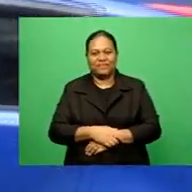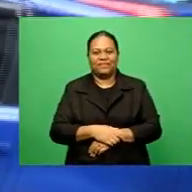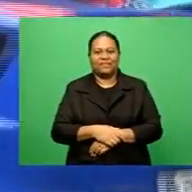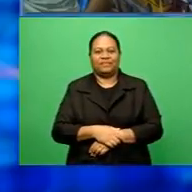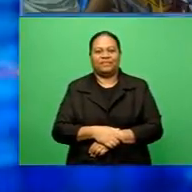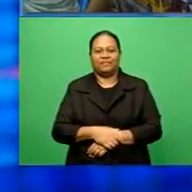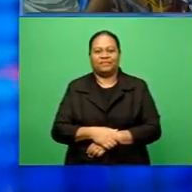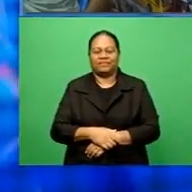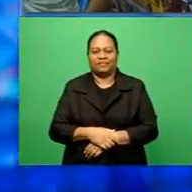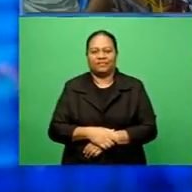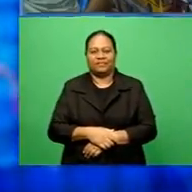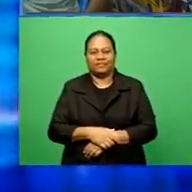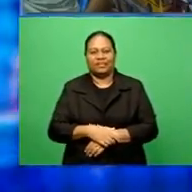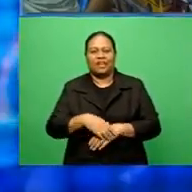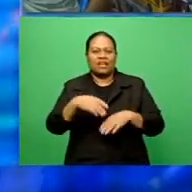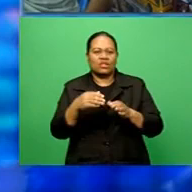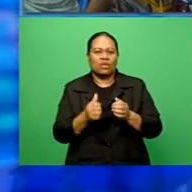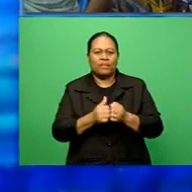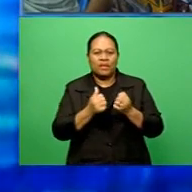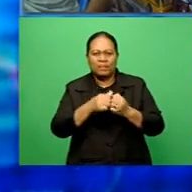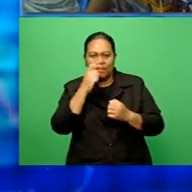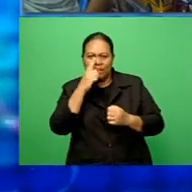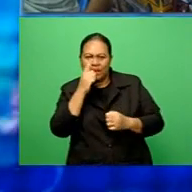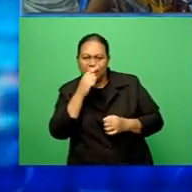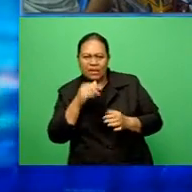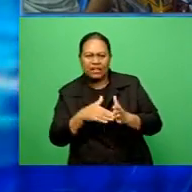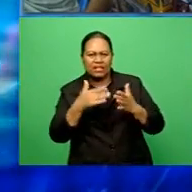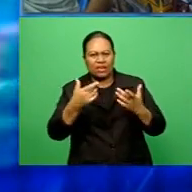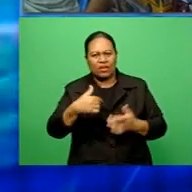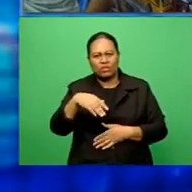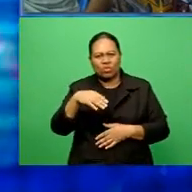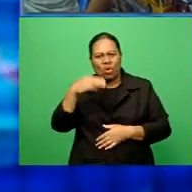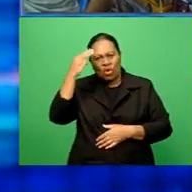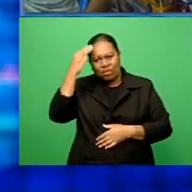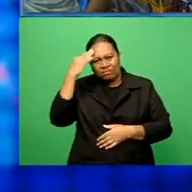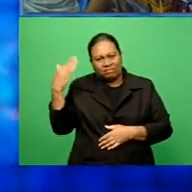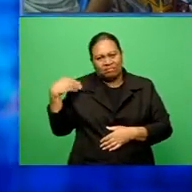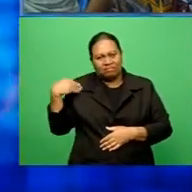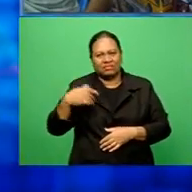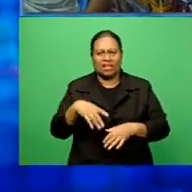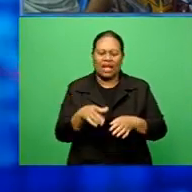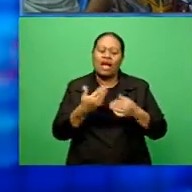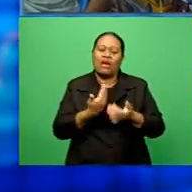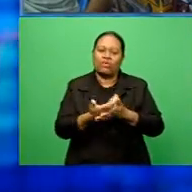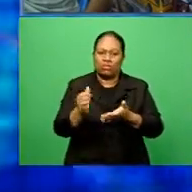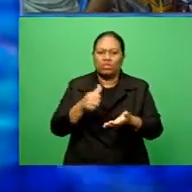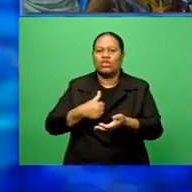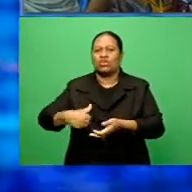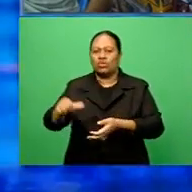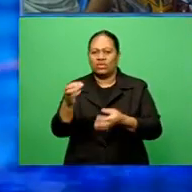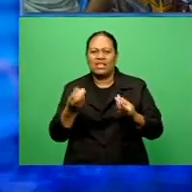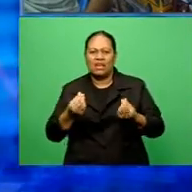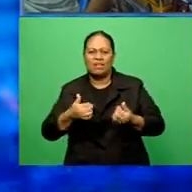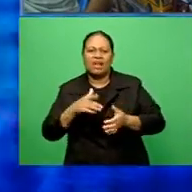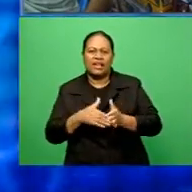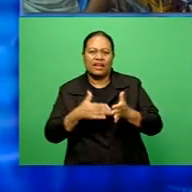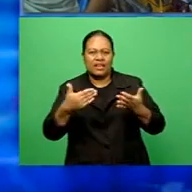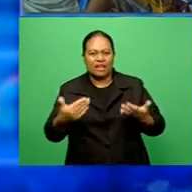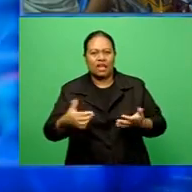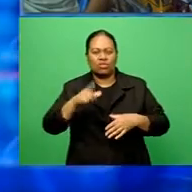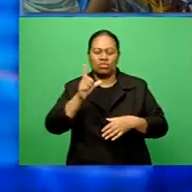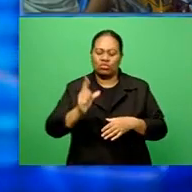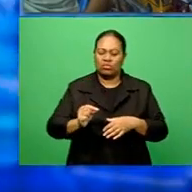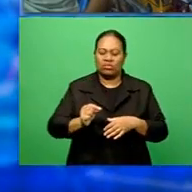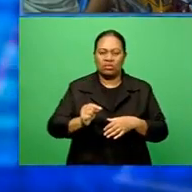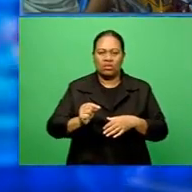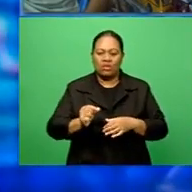FBC News. Well, people are decidedly more mindful of their spending this year. Some parents say the least they could do for their children is put